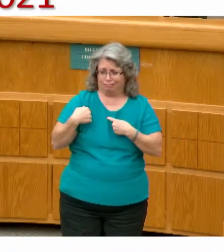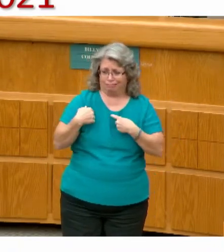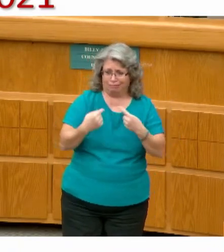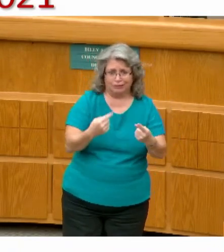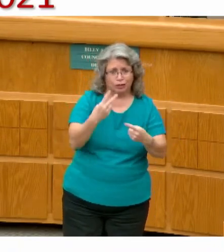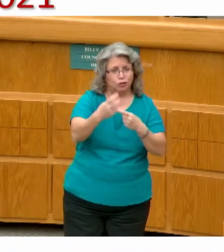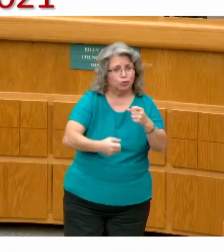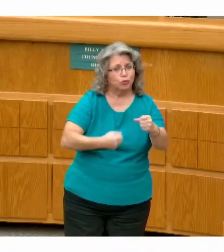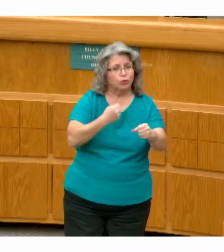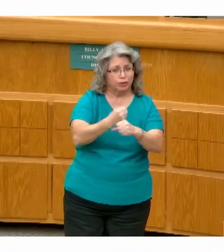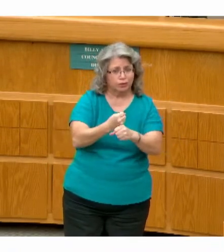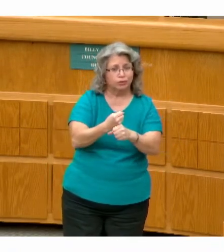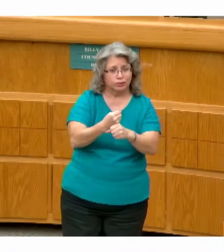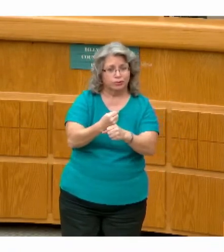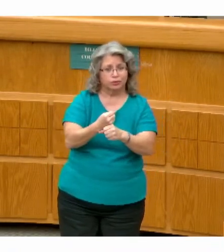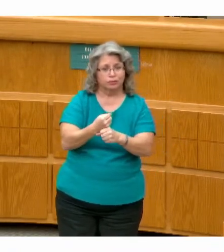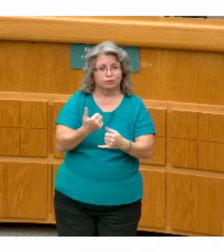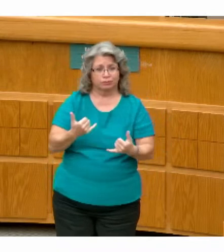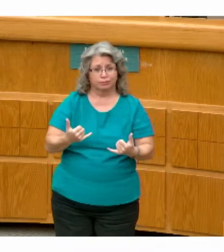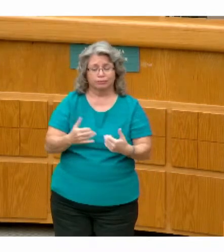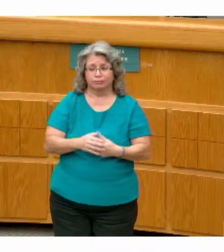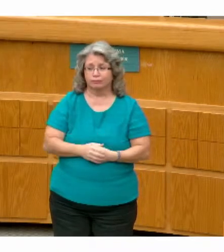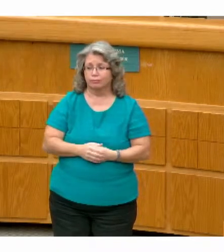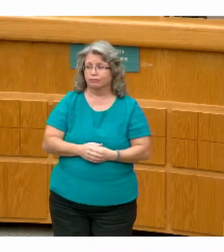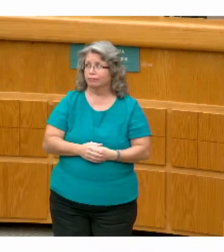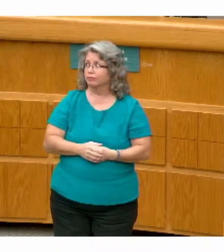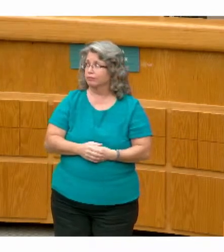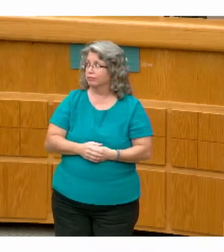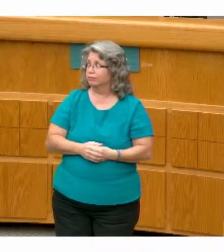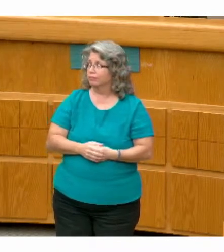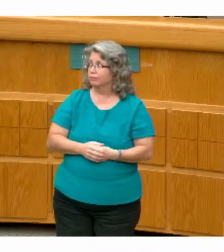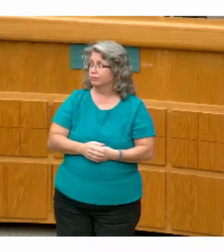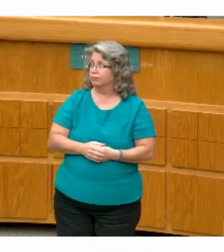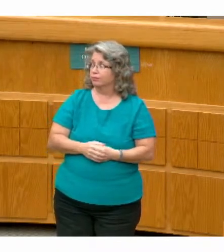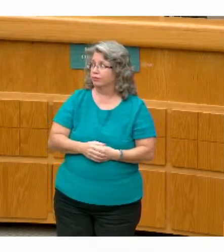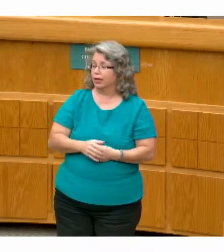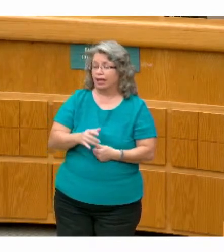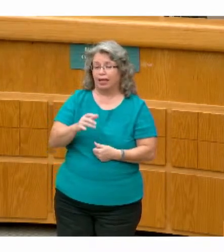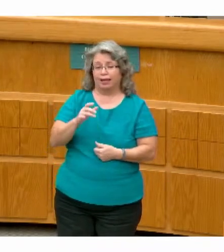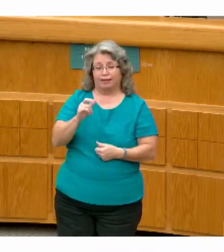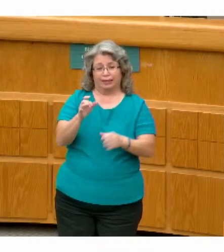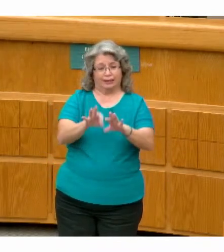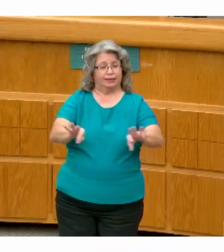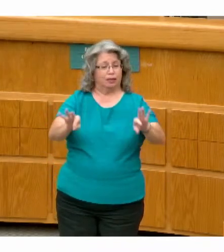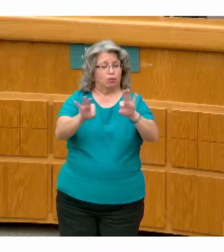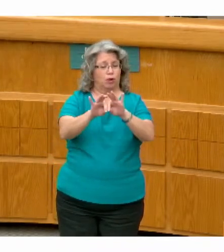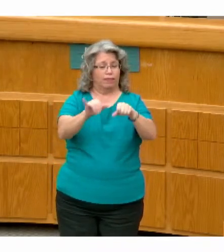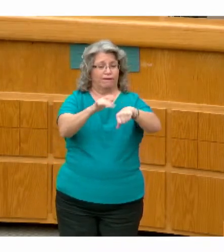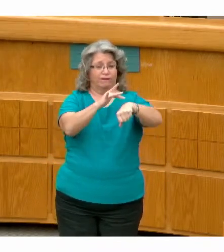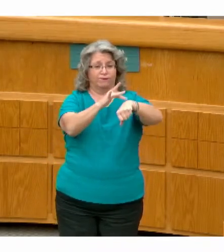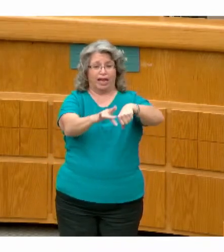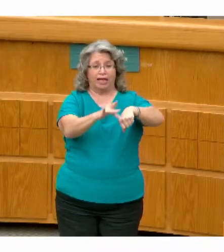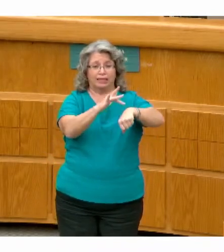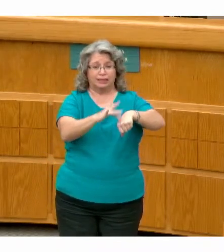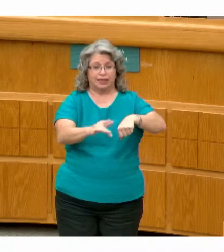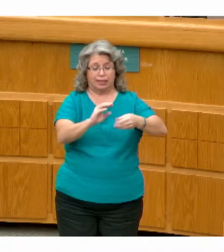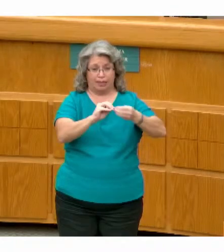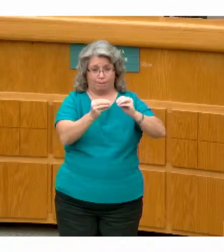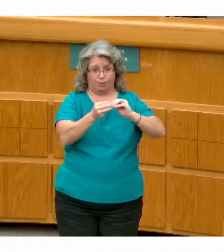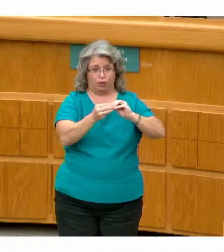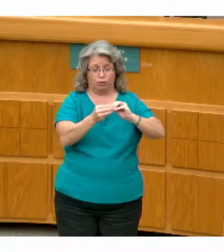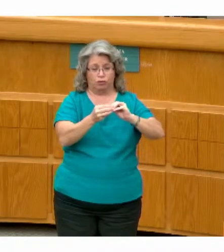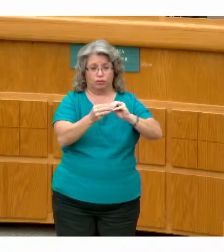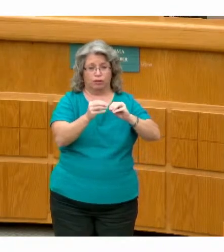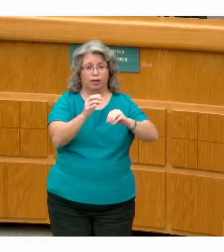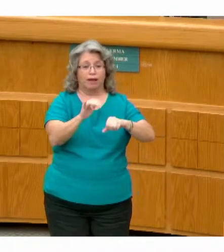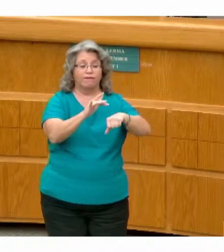started. Okay, and the key thing here is that vacancy number. Now, the vacancy has just about doubled since last